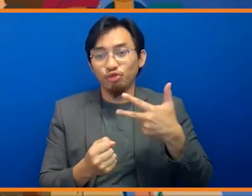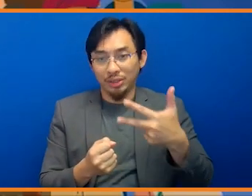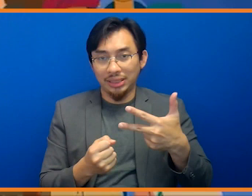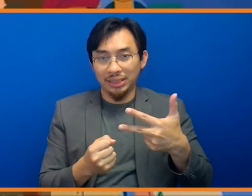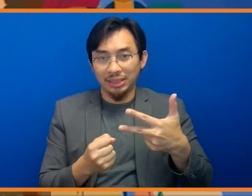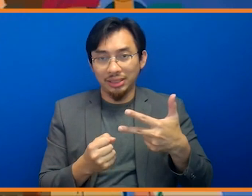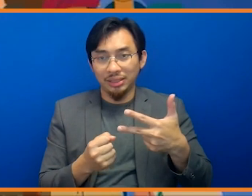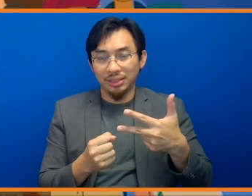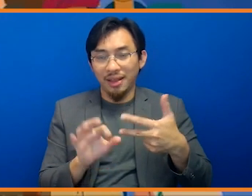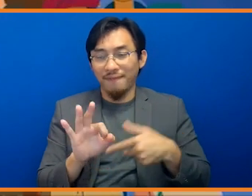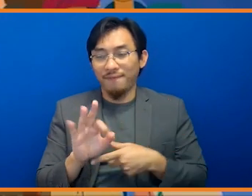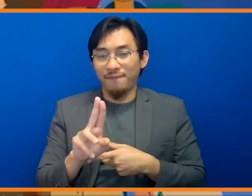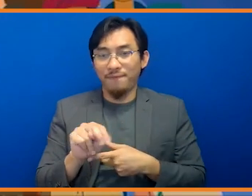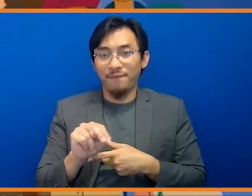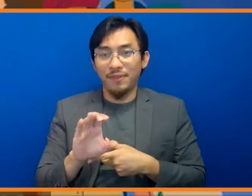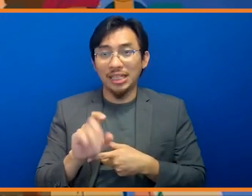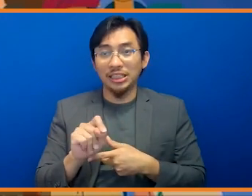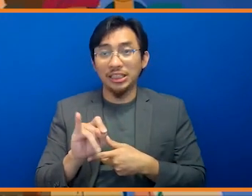functions.